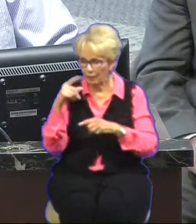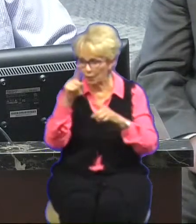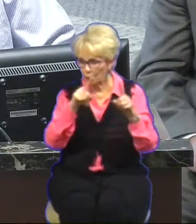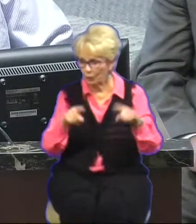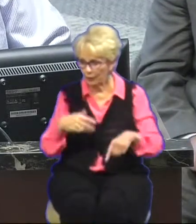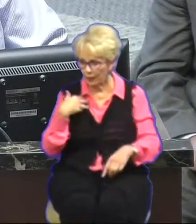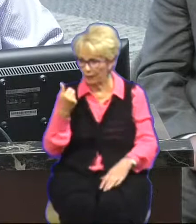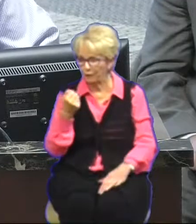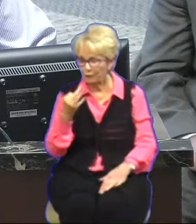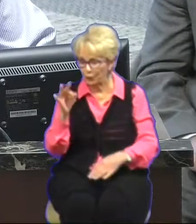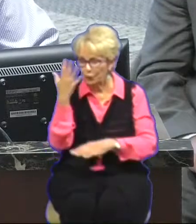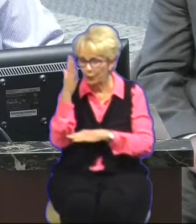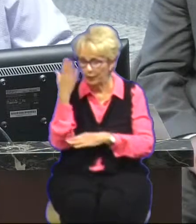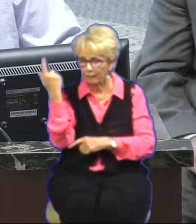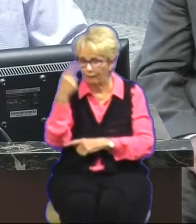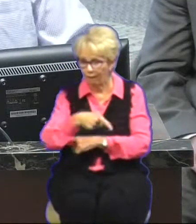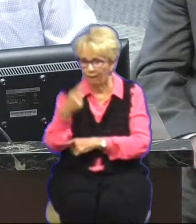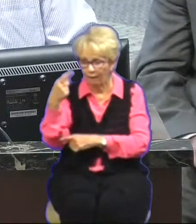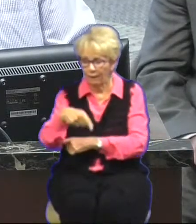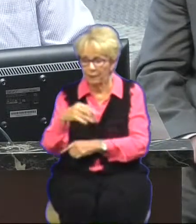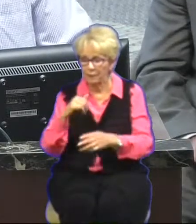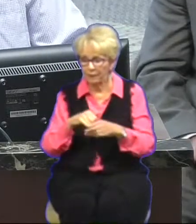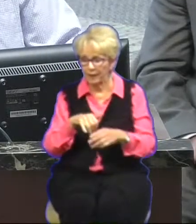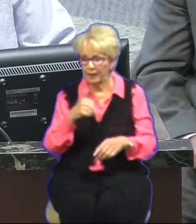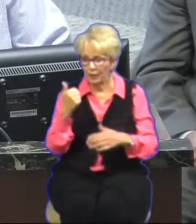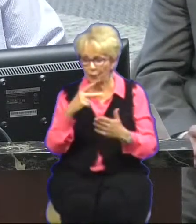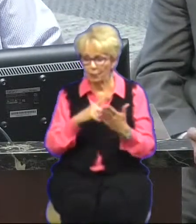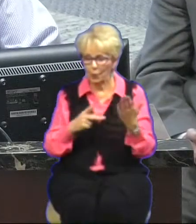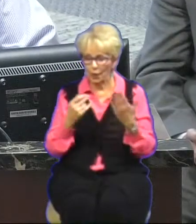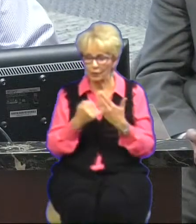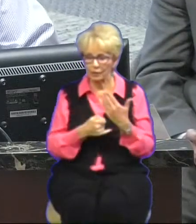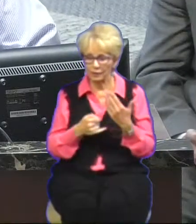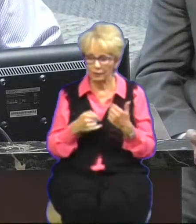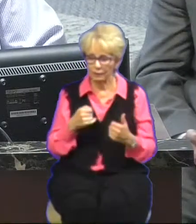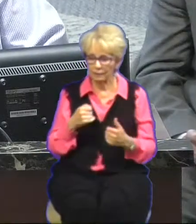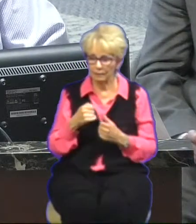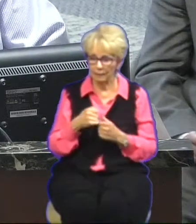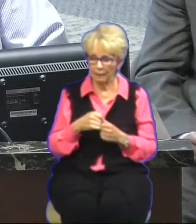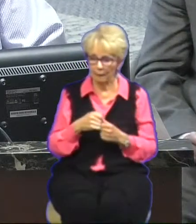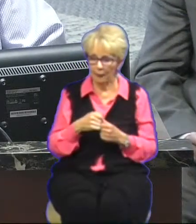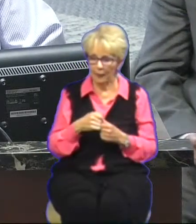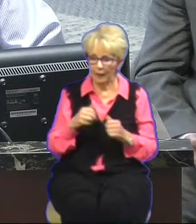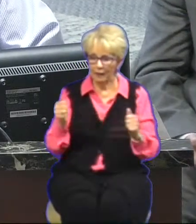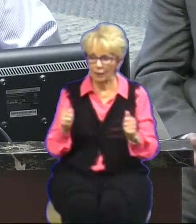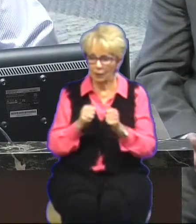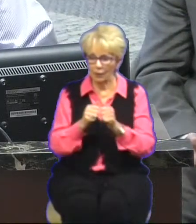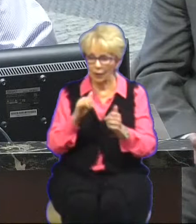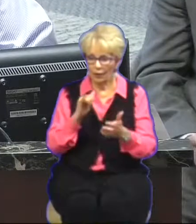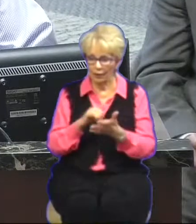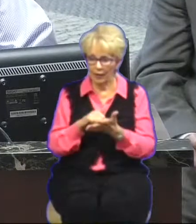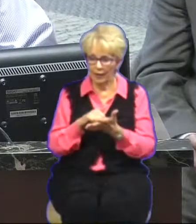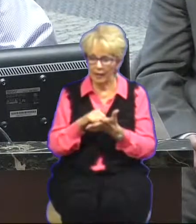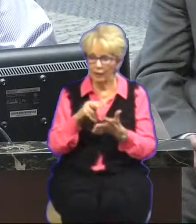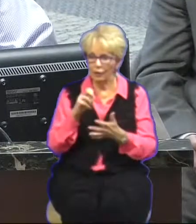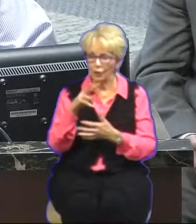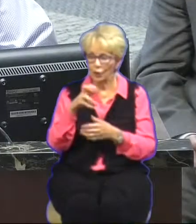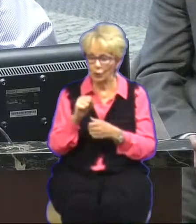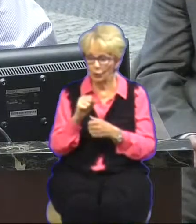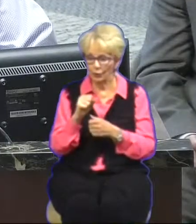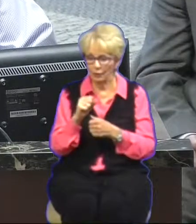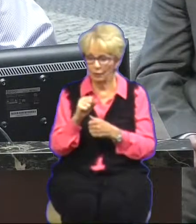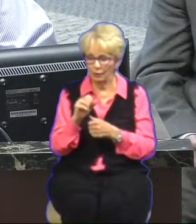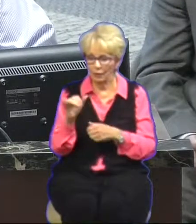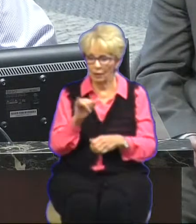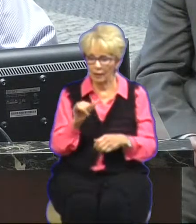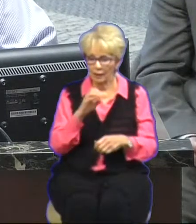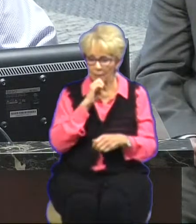a few trees and other such projects. In addition to that good news, there's